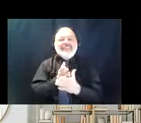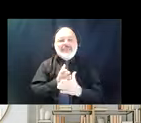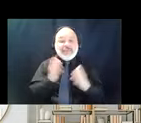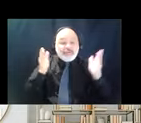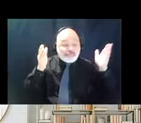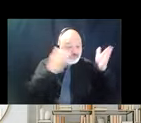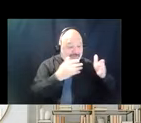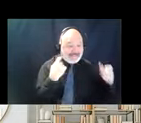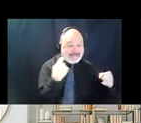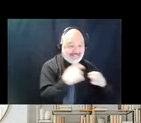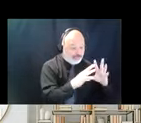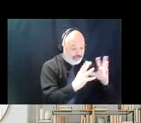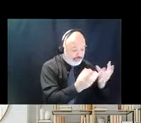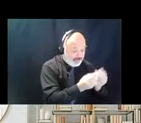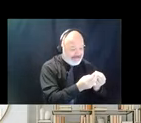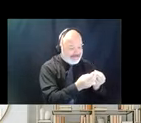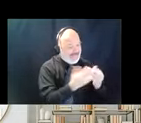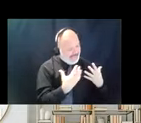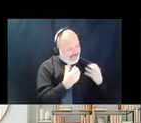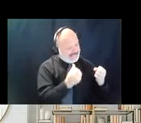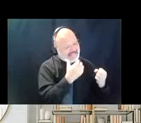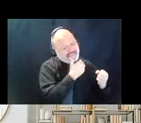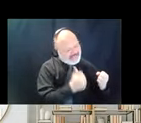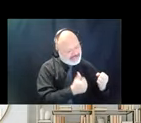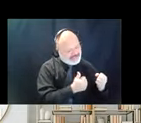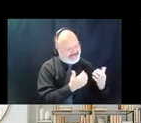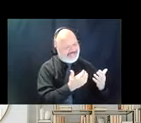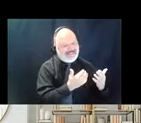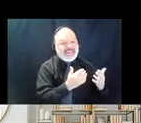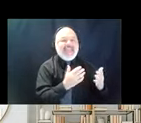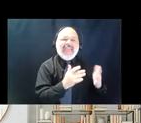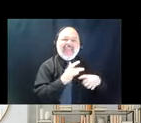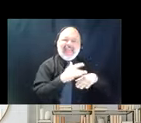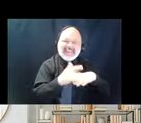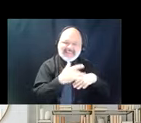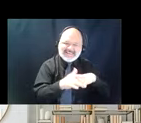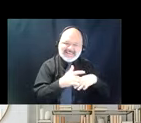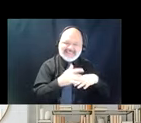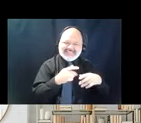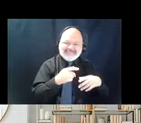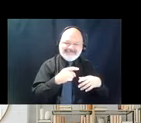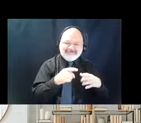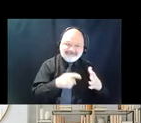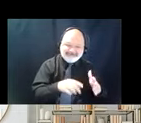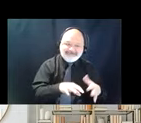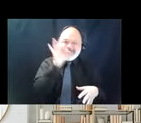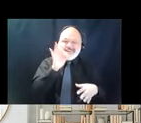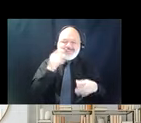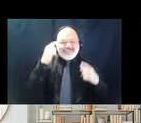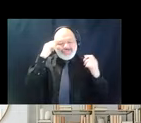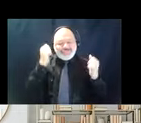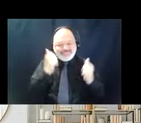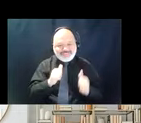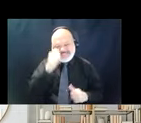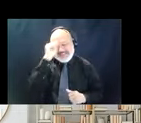engaging Latino families in promoting healthy aging, brain health, early detection of cognitive diseases, and supporting families facing